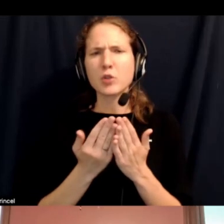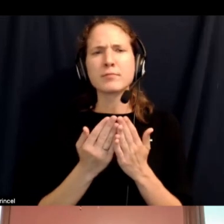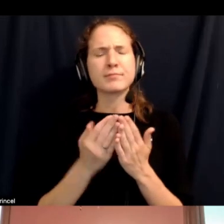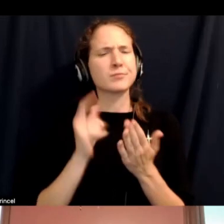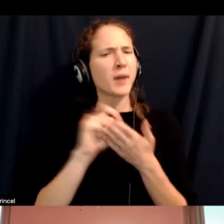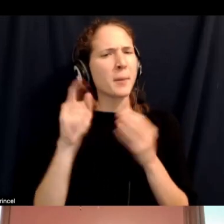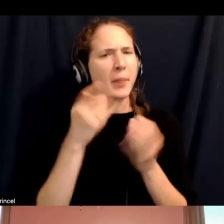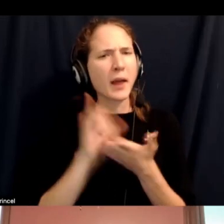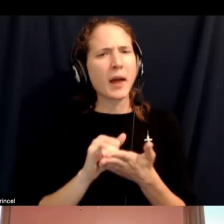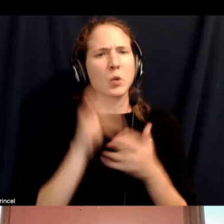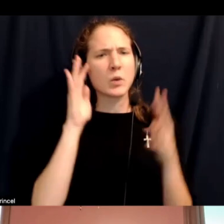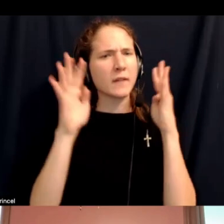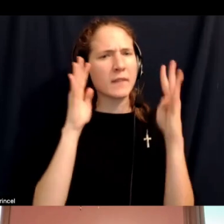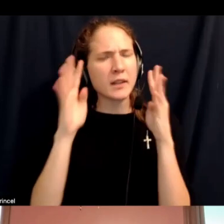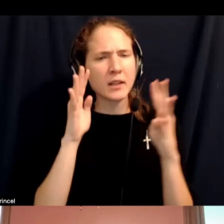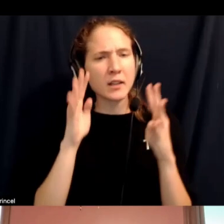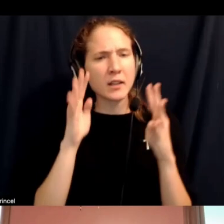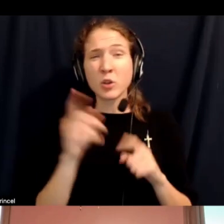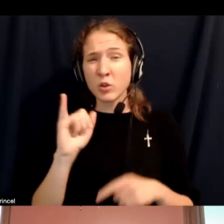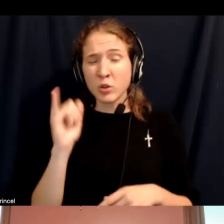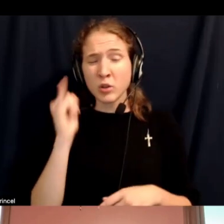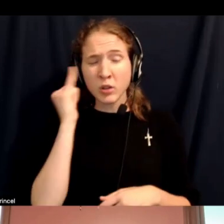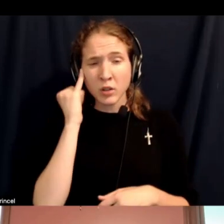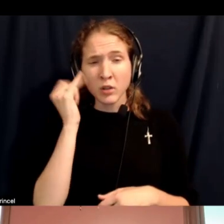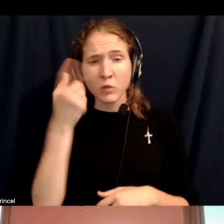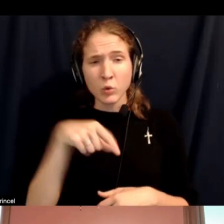creativity, right? But also, if you are